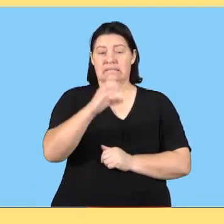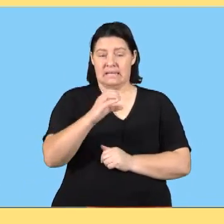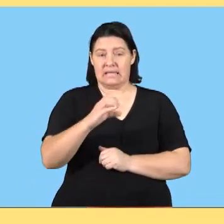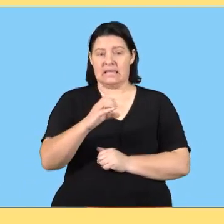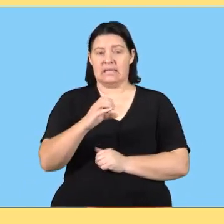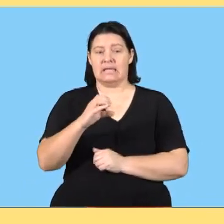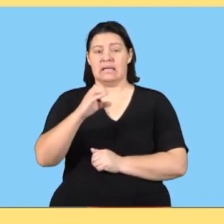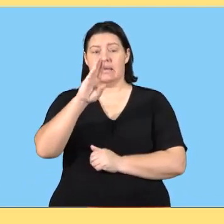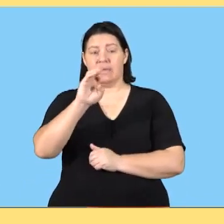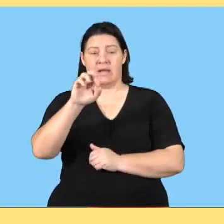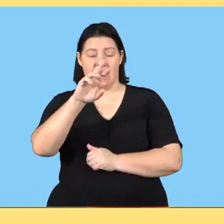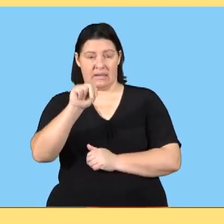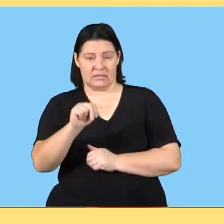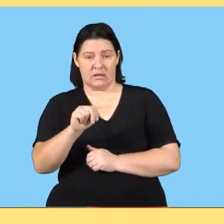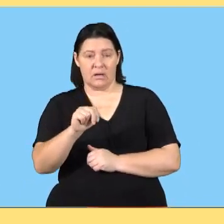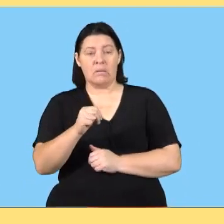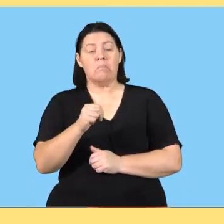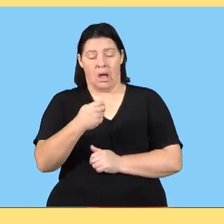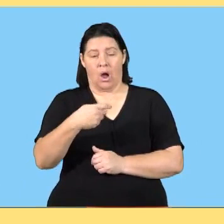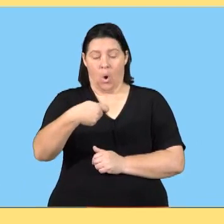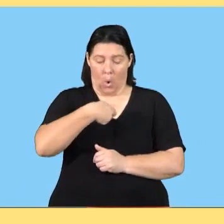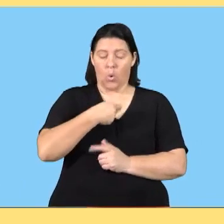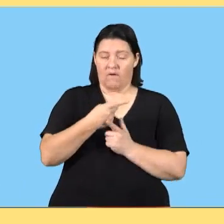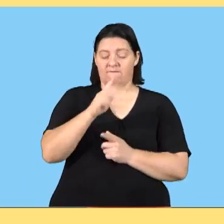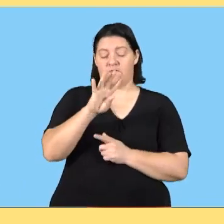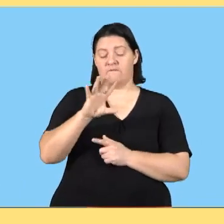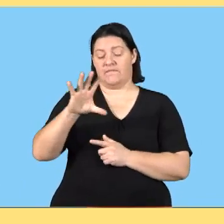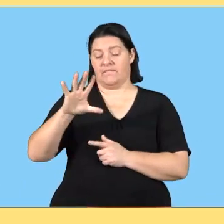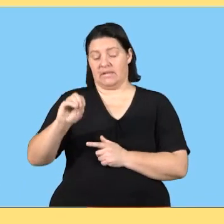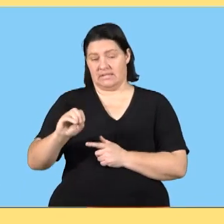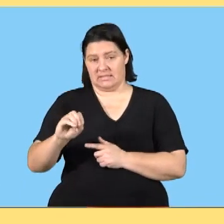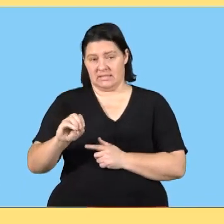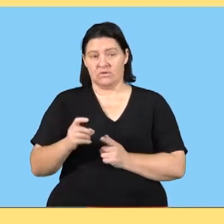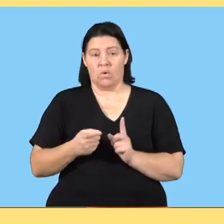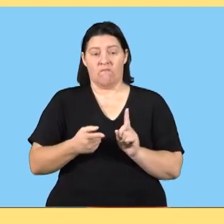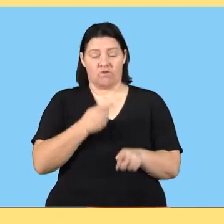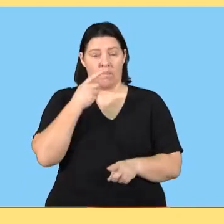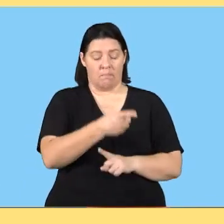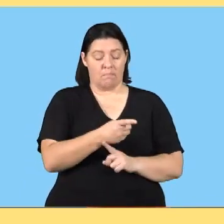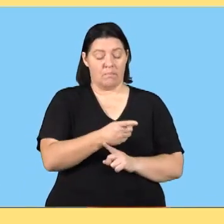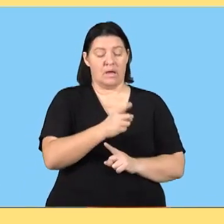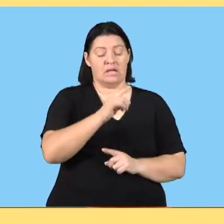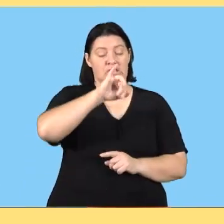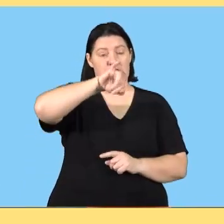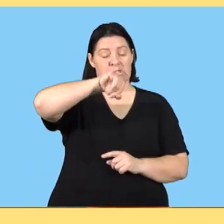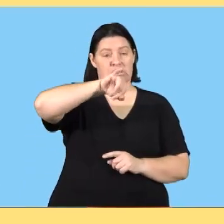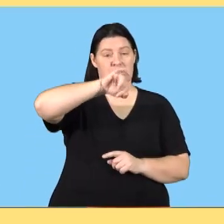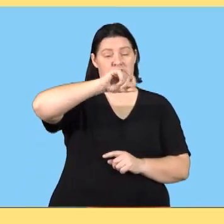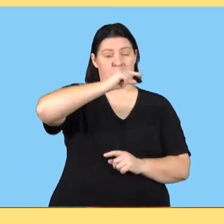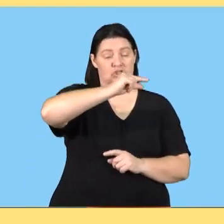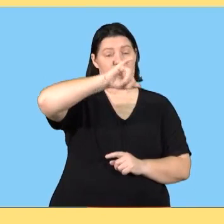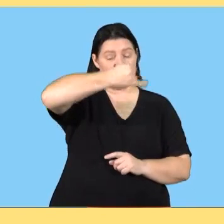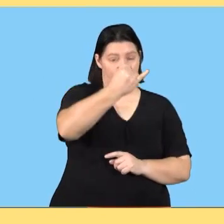C. Bernard was owing us 450, and we are now going to post from the general